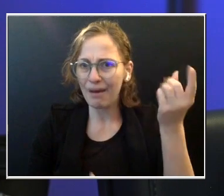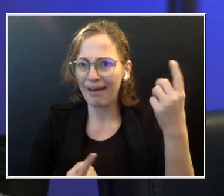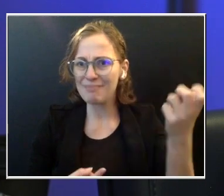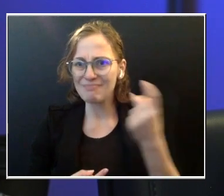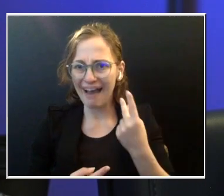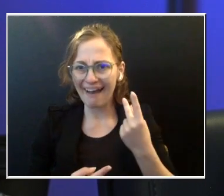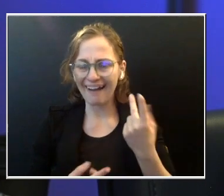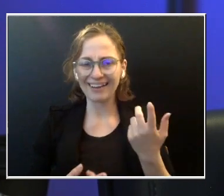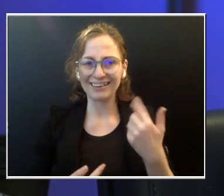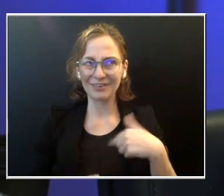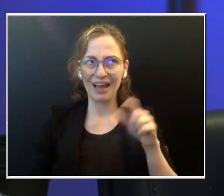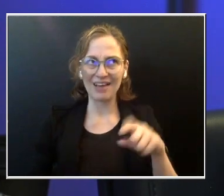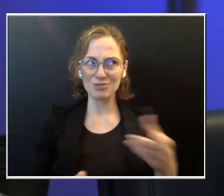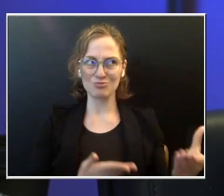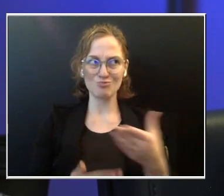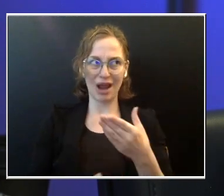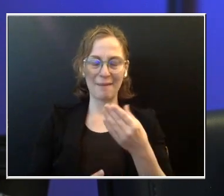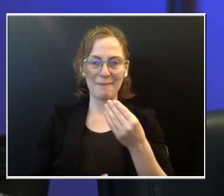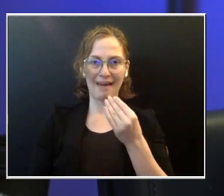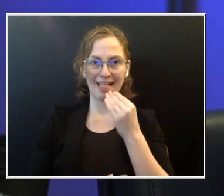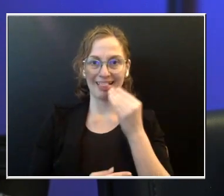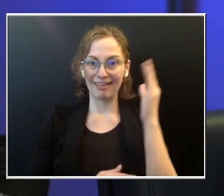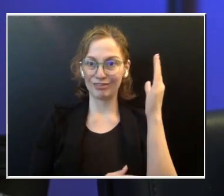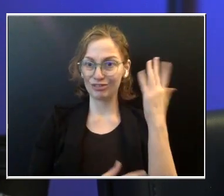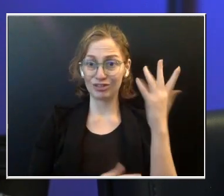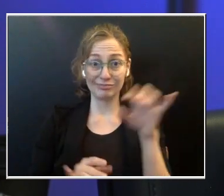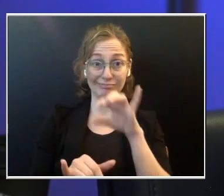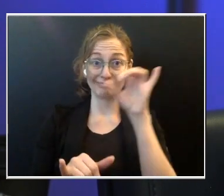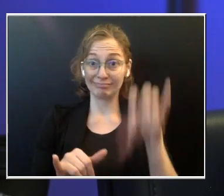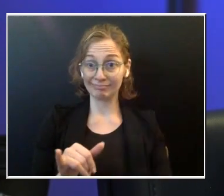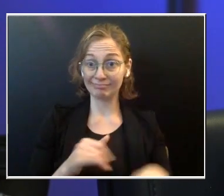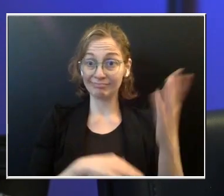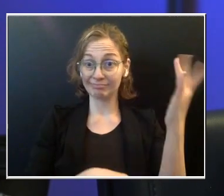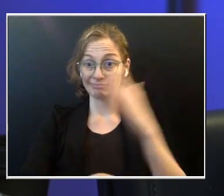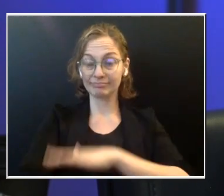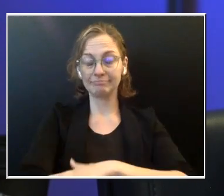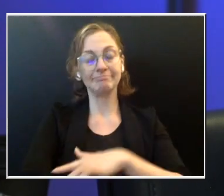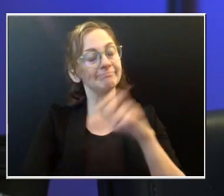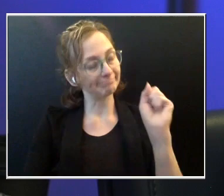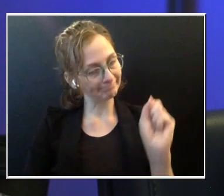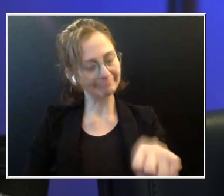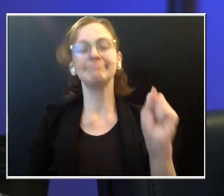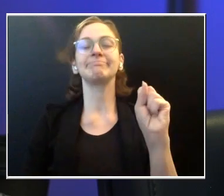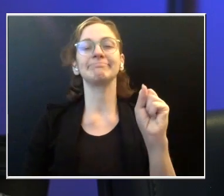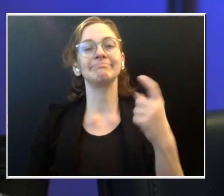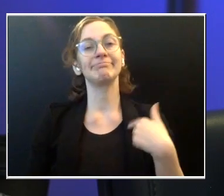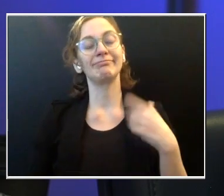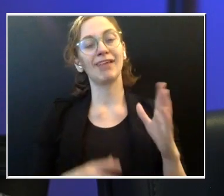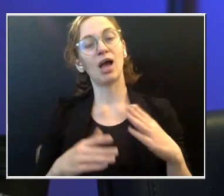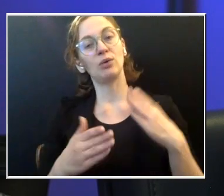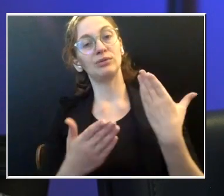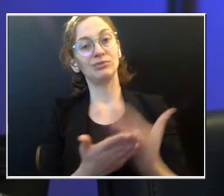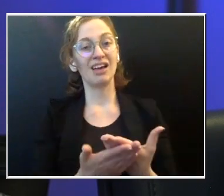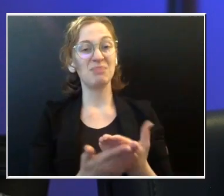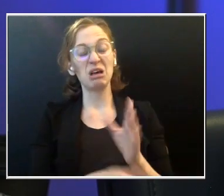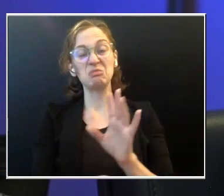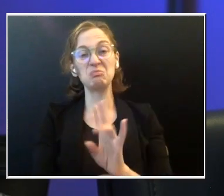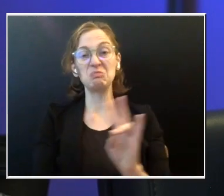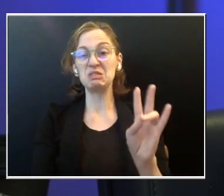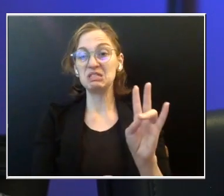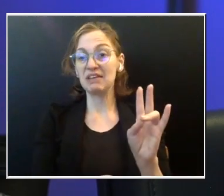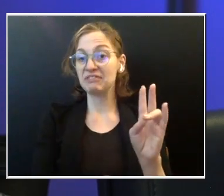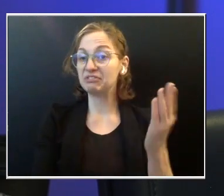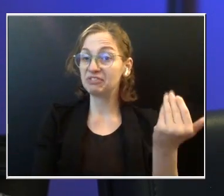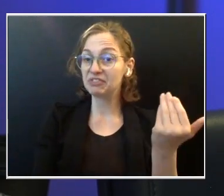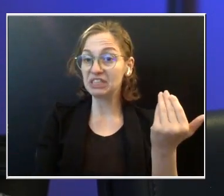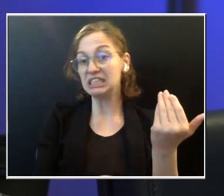pretty much what I did. I would arrive at about 7:15, 7:20 in the morning. We would start the therapies quickly after that, and